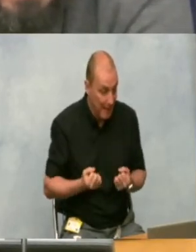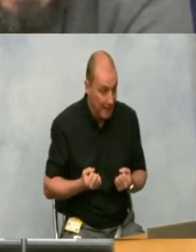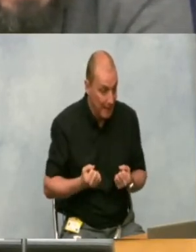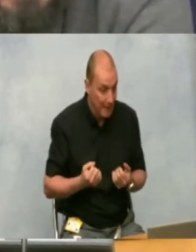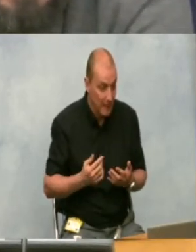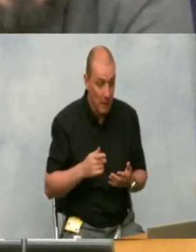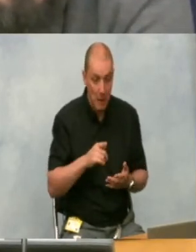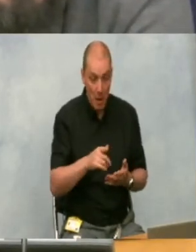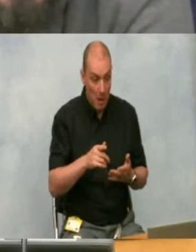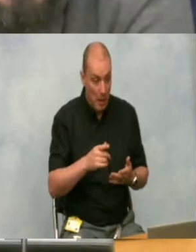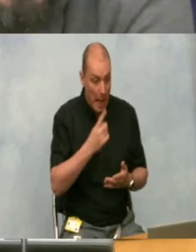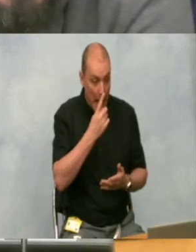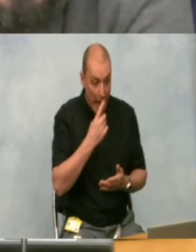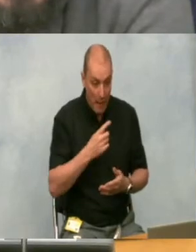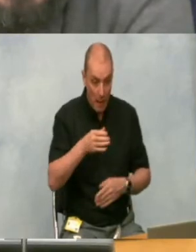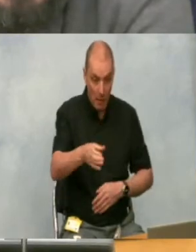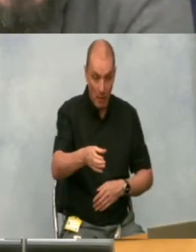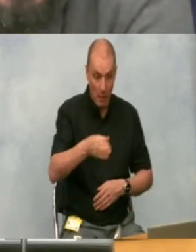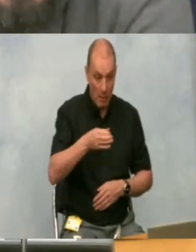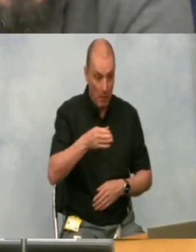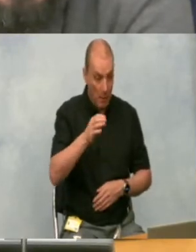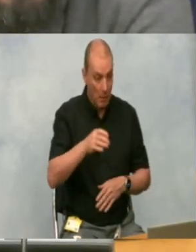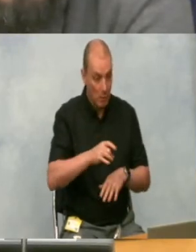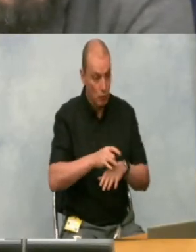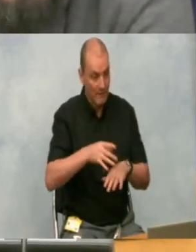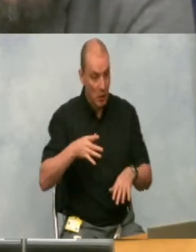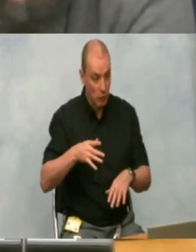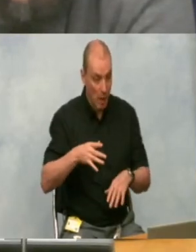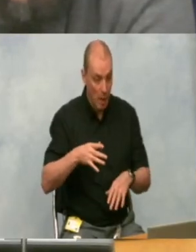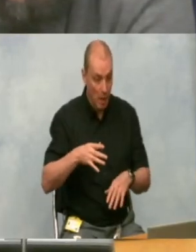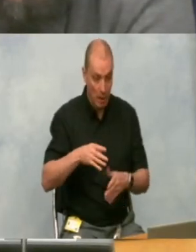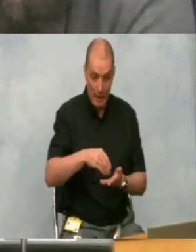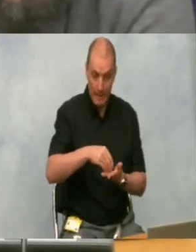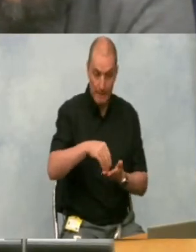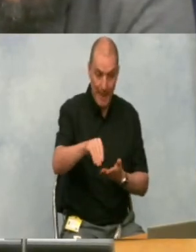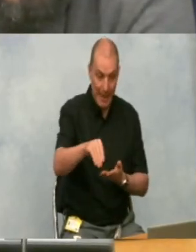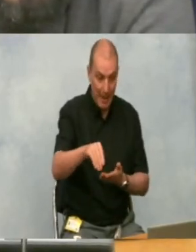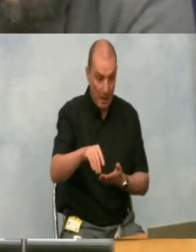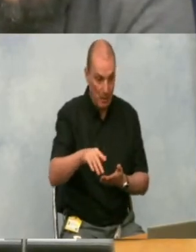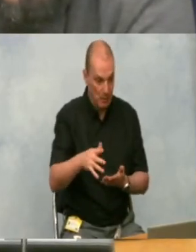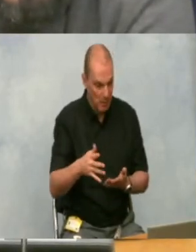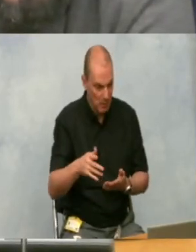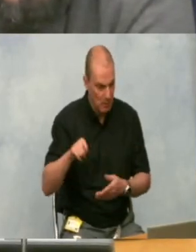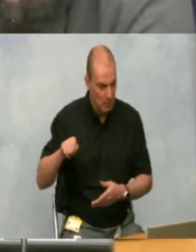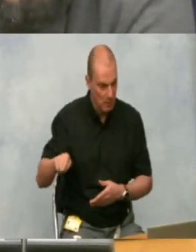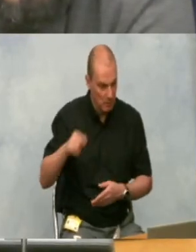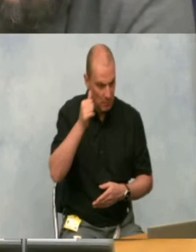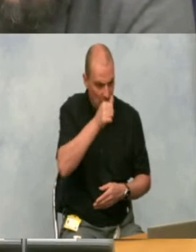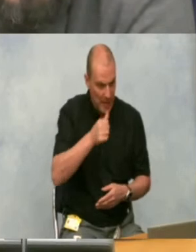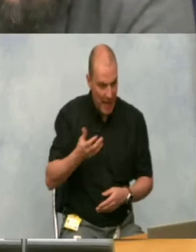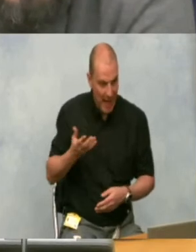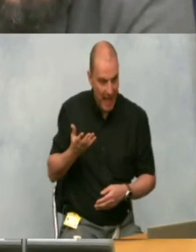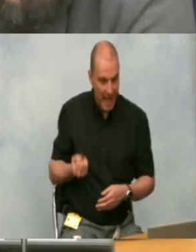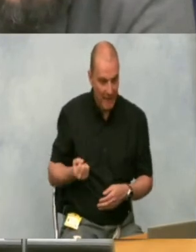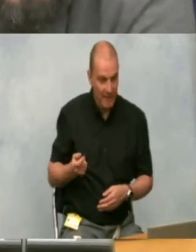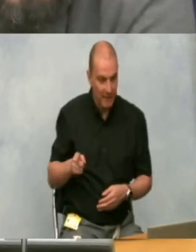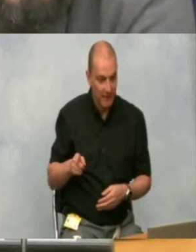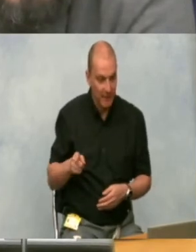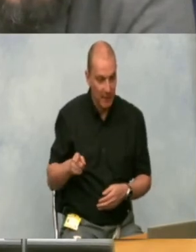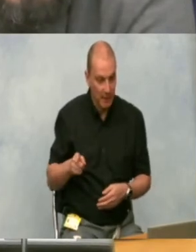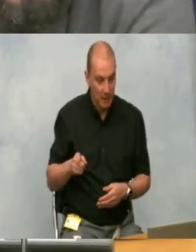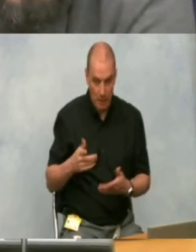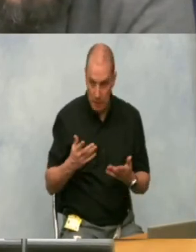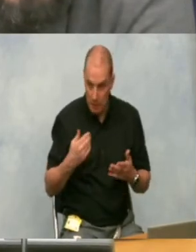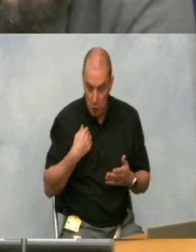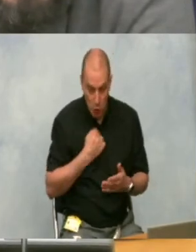and paid them money to give us something, give us an indication of a price that we have the expertise in-house that could already have given that. And I'm sorry if